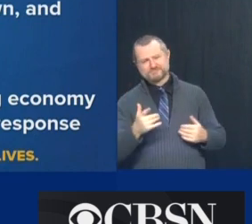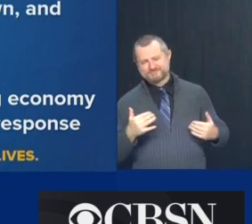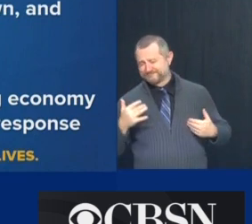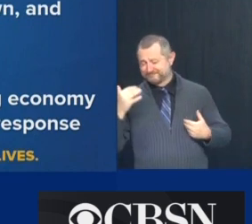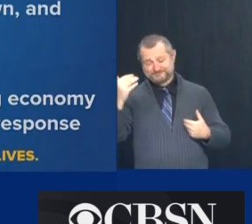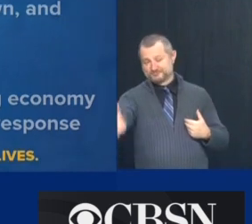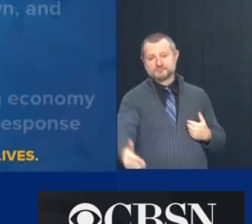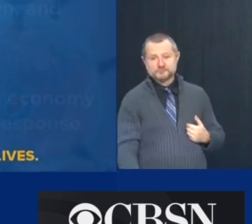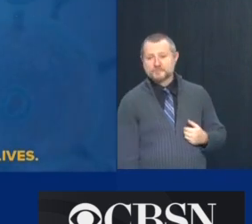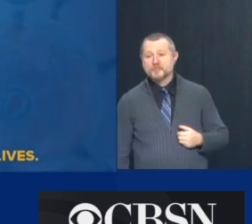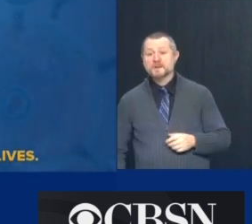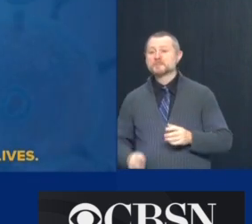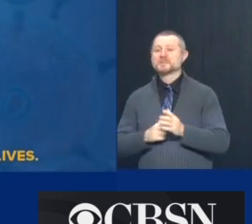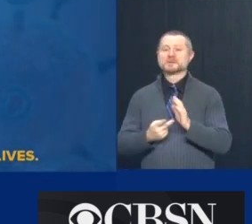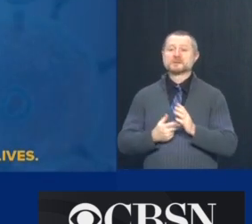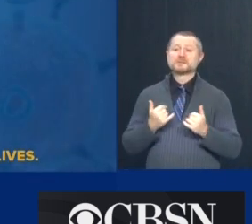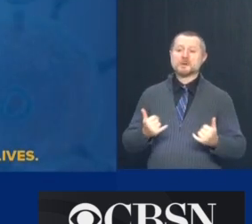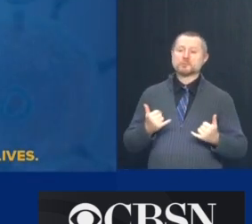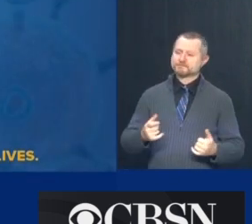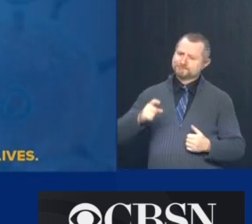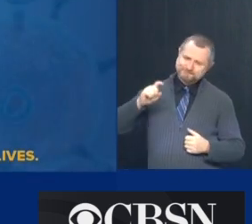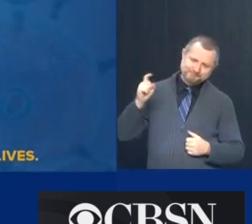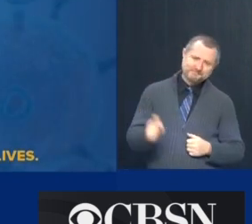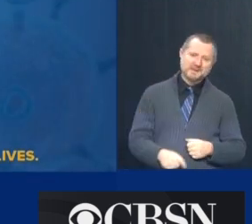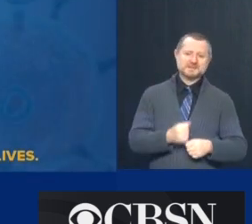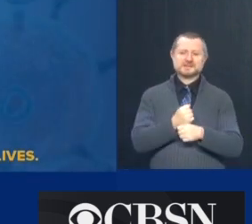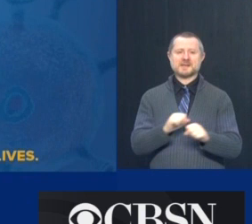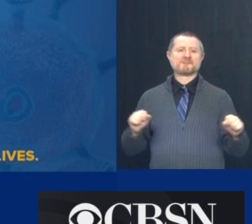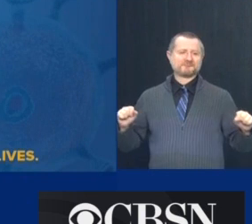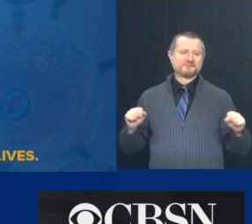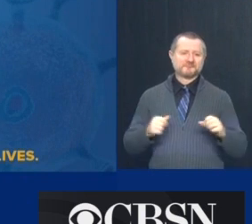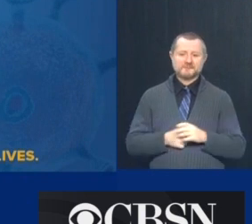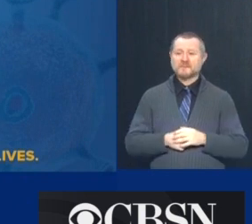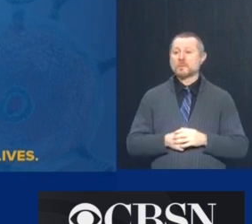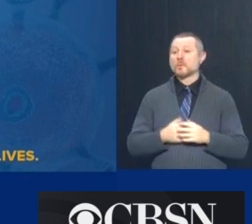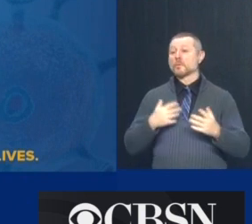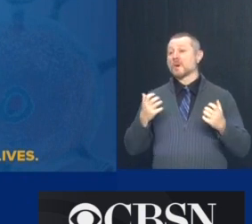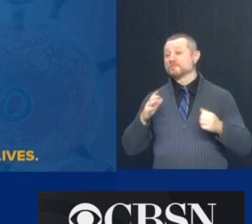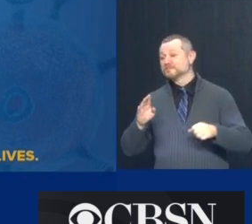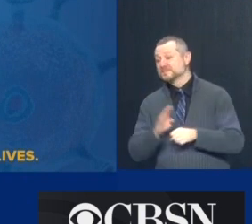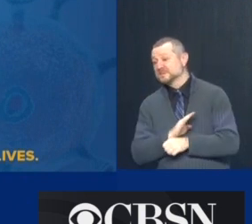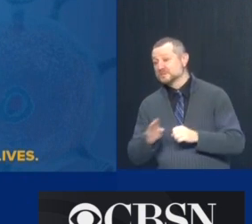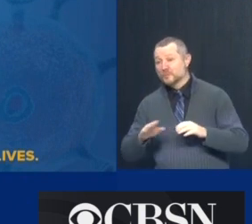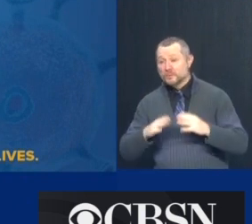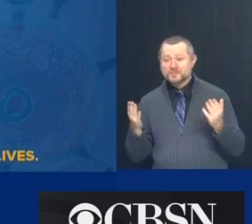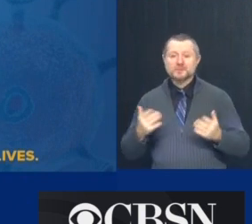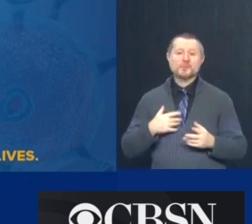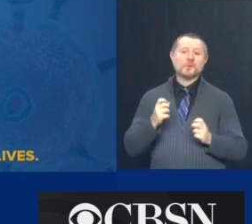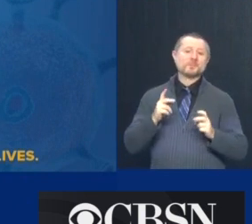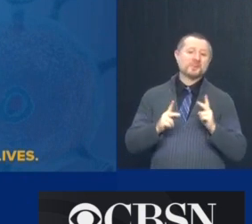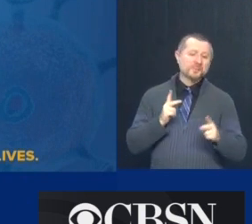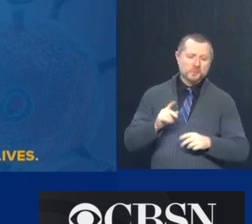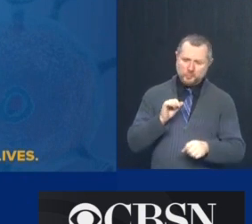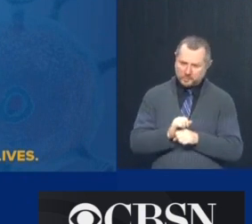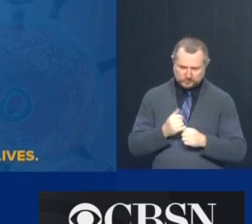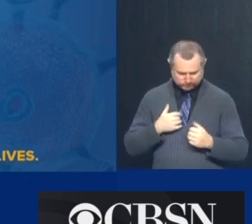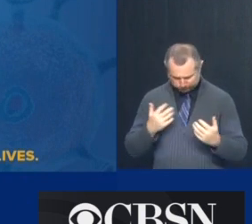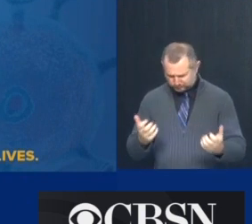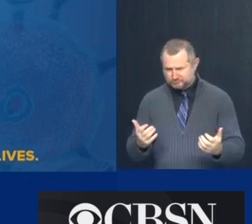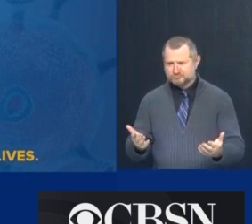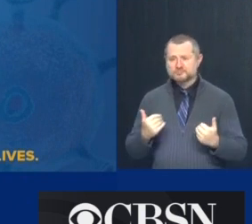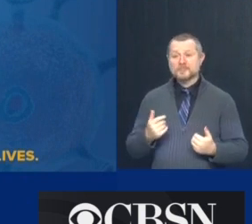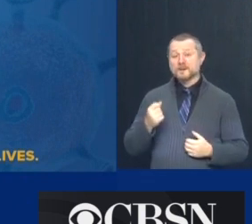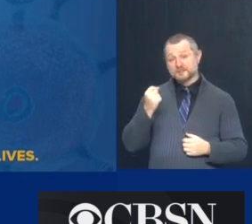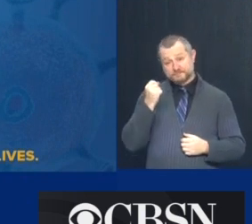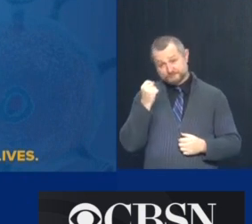the maximum safe level. We want the economy open. We want people working at the maximum level